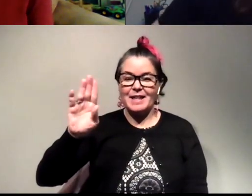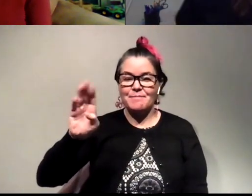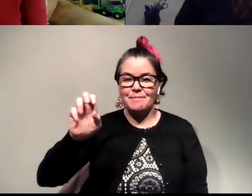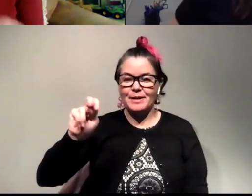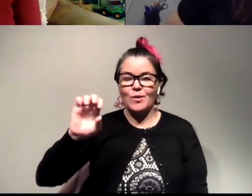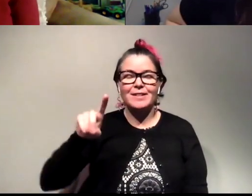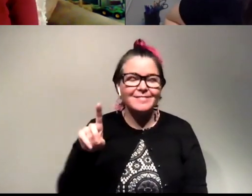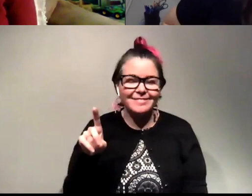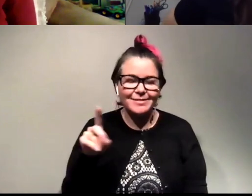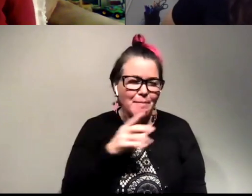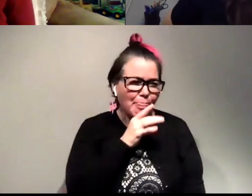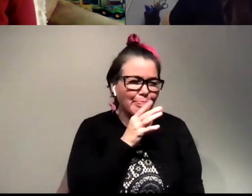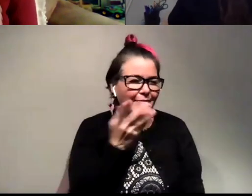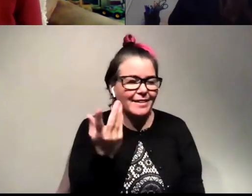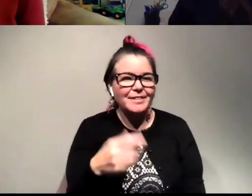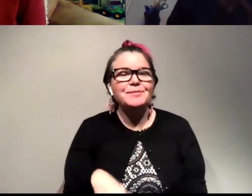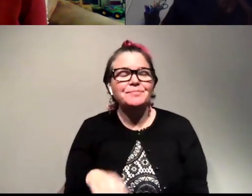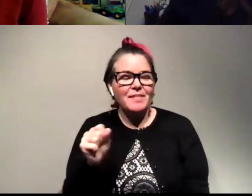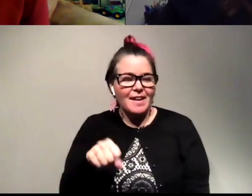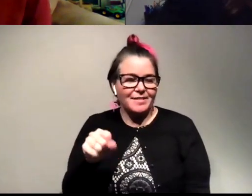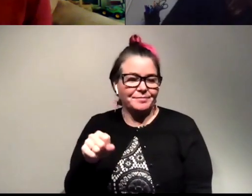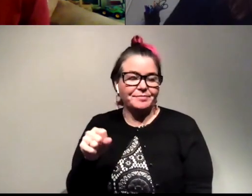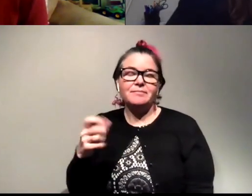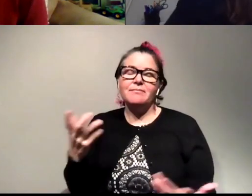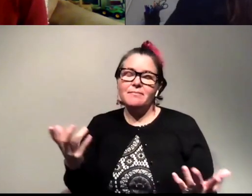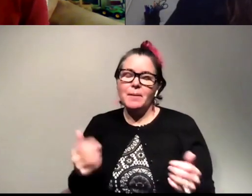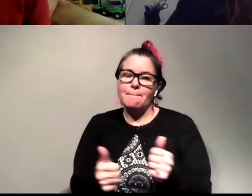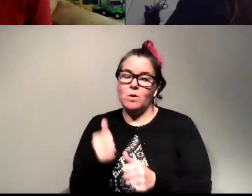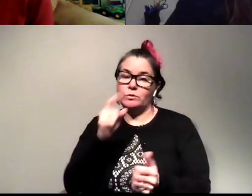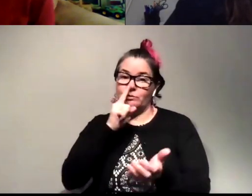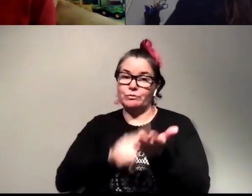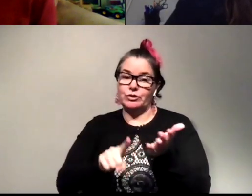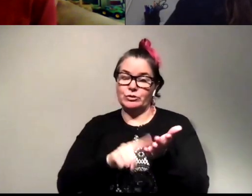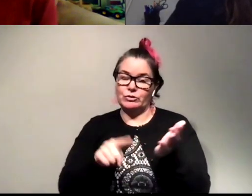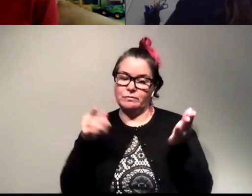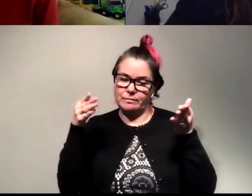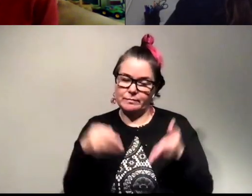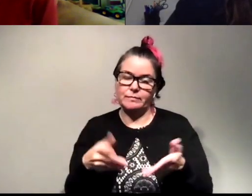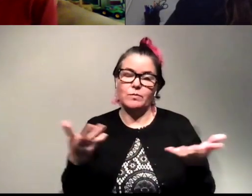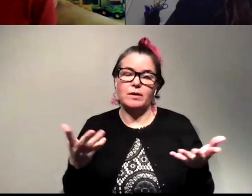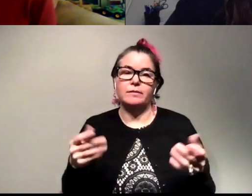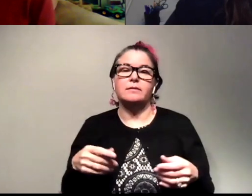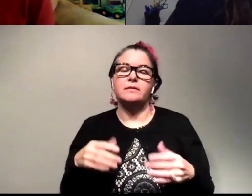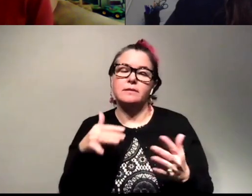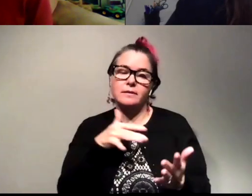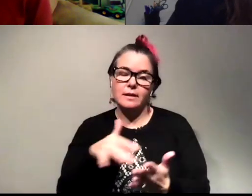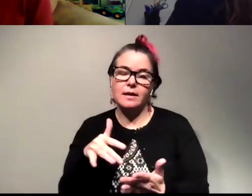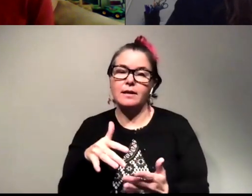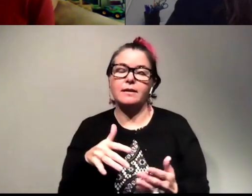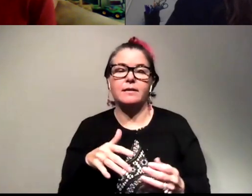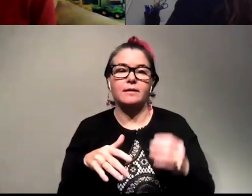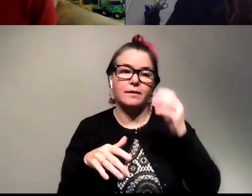Yeah. Yeah, so I would say most of the research that I do in the laboratory right now is studying